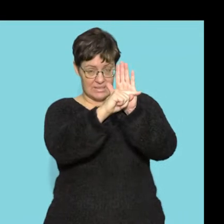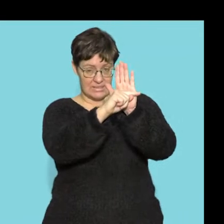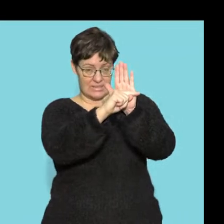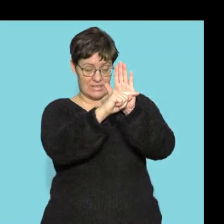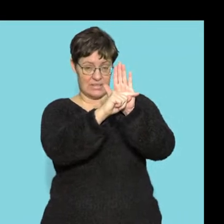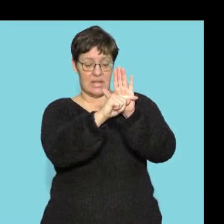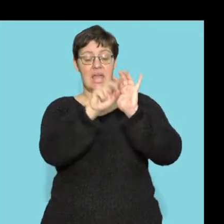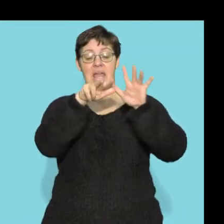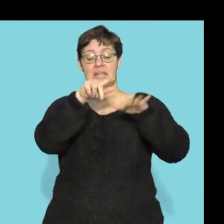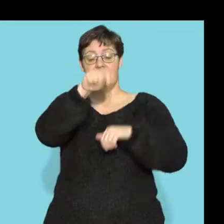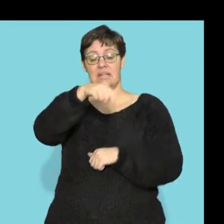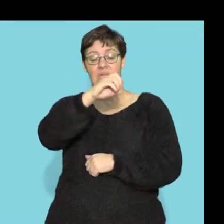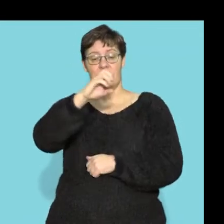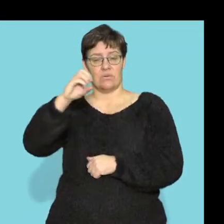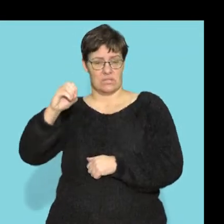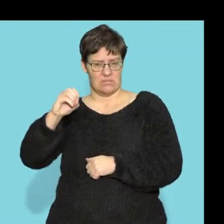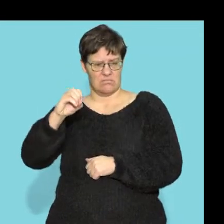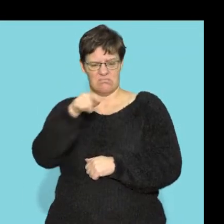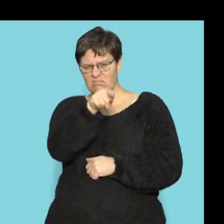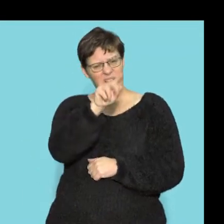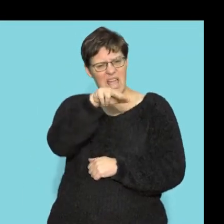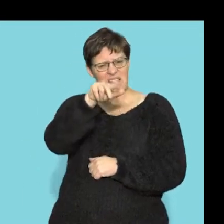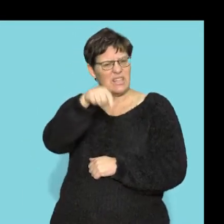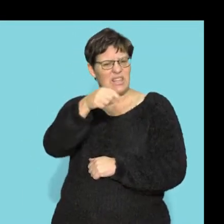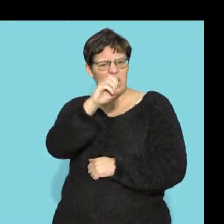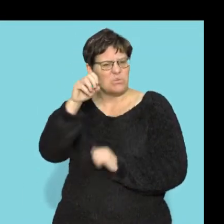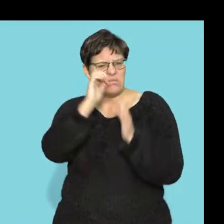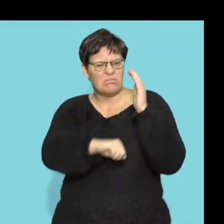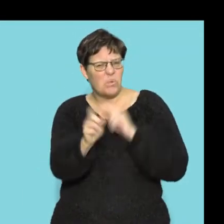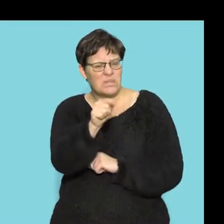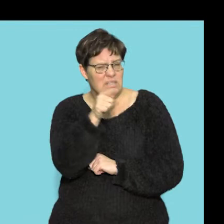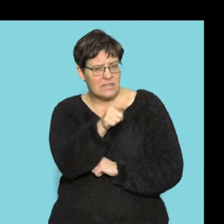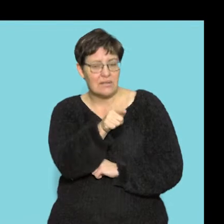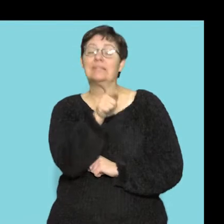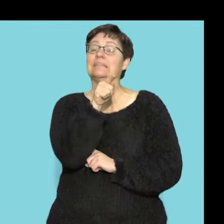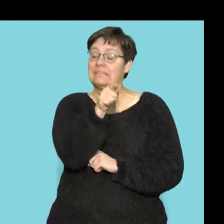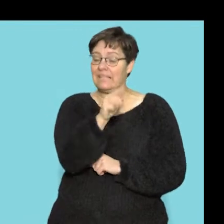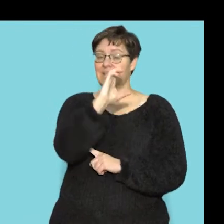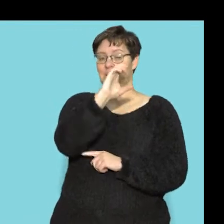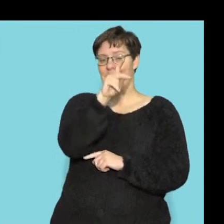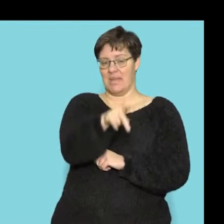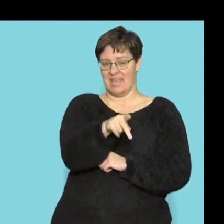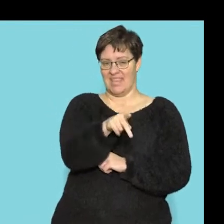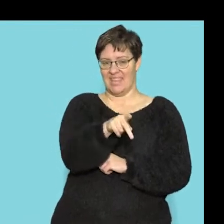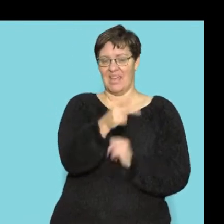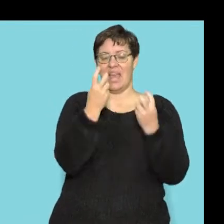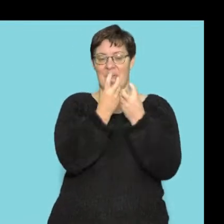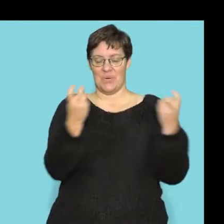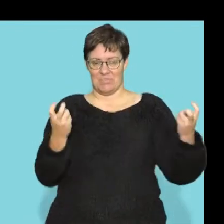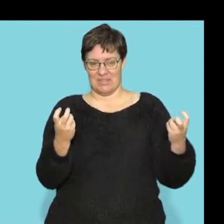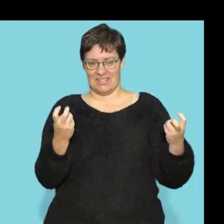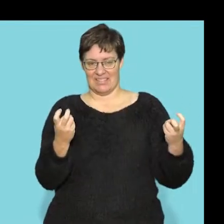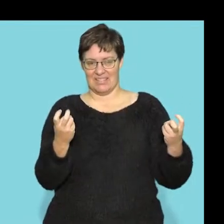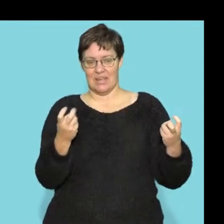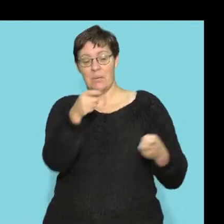the 18,000. What is the 18,000 that I'm subtracting? That's the cost price of the equipment that